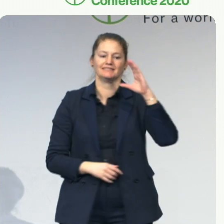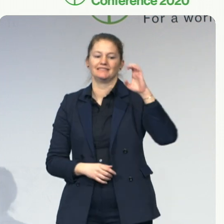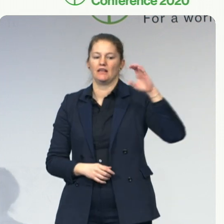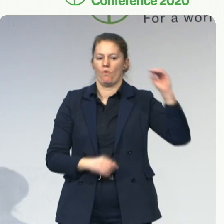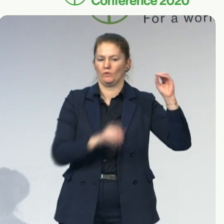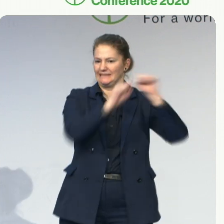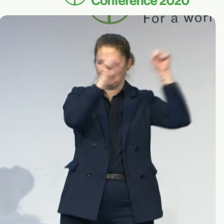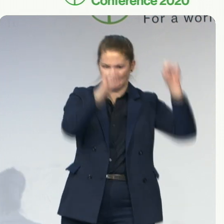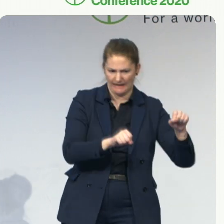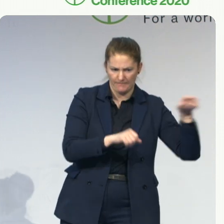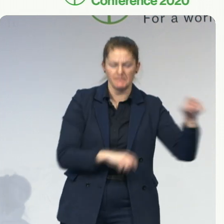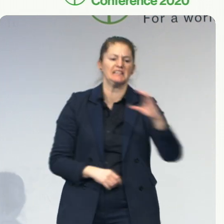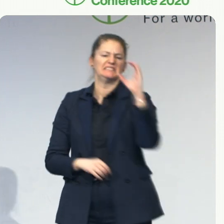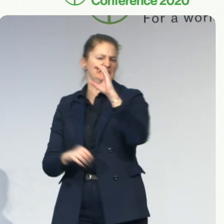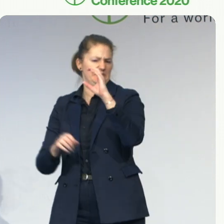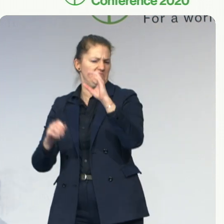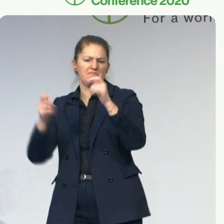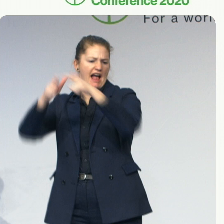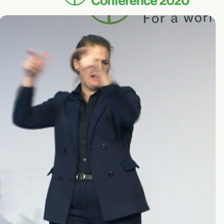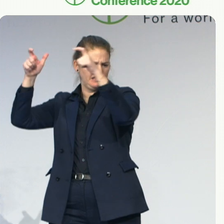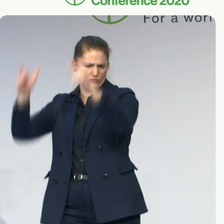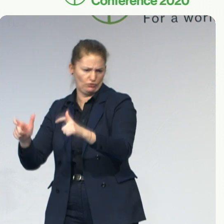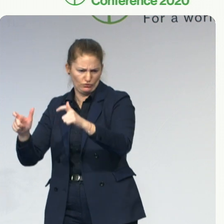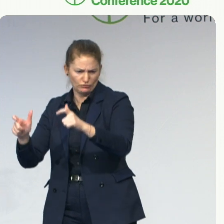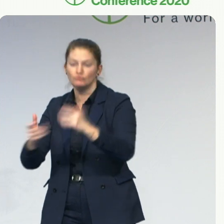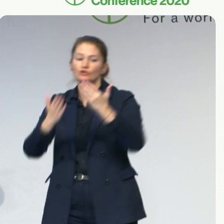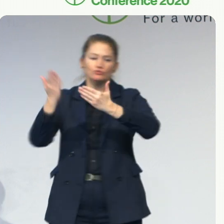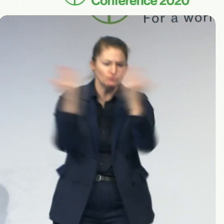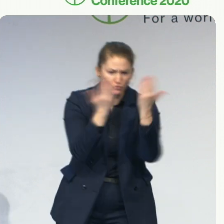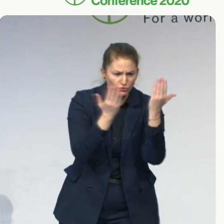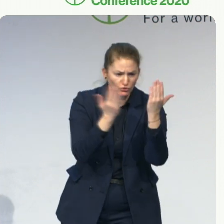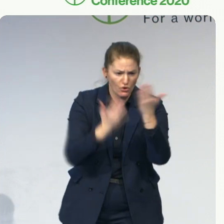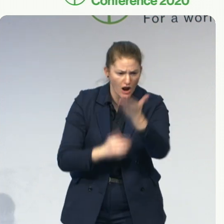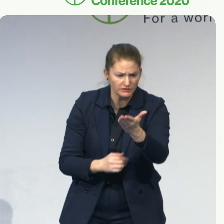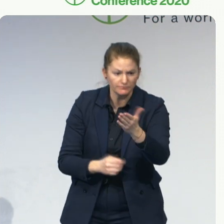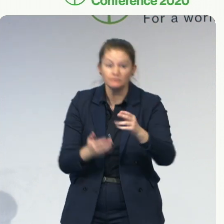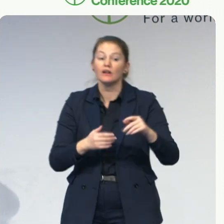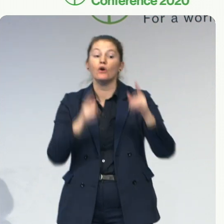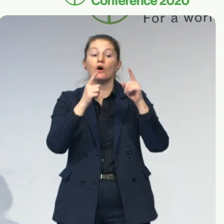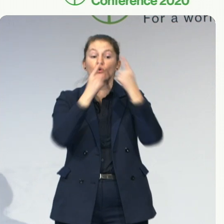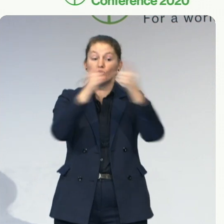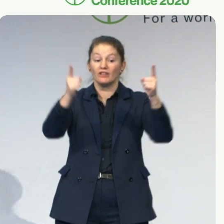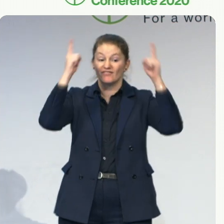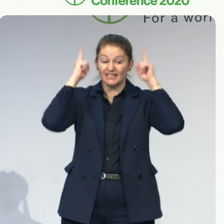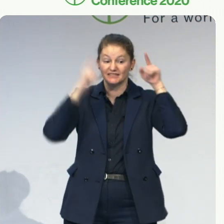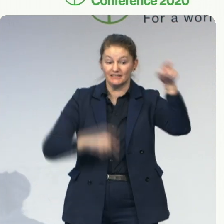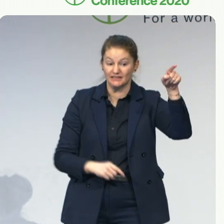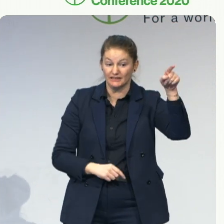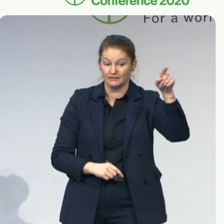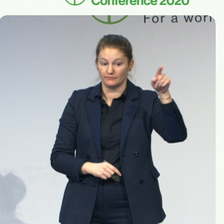the University of Applied Sciences, UANEUM, and employers with myAbility